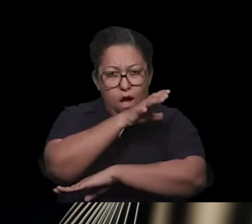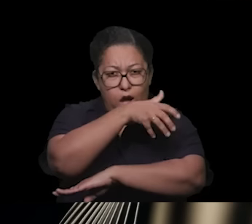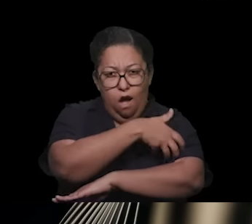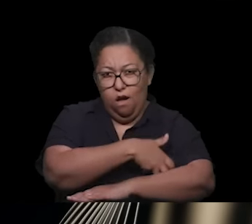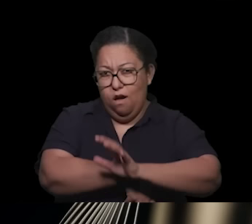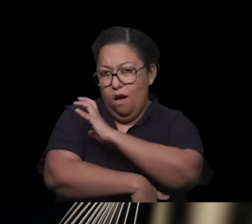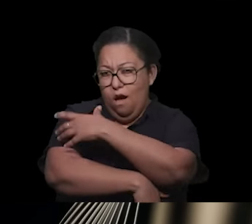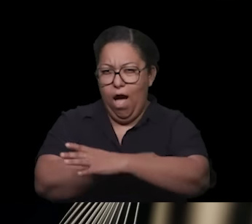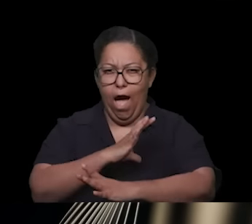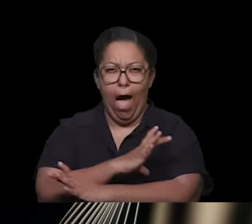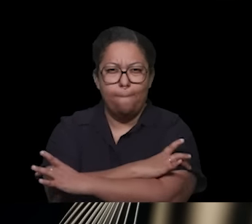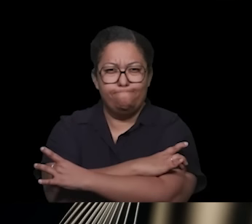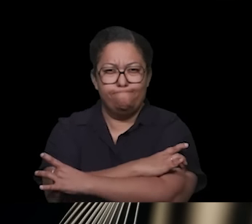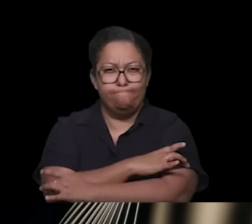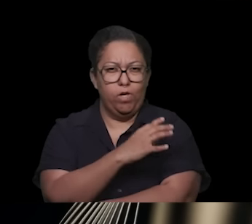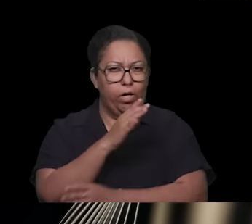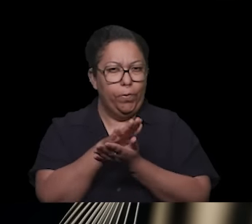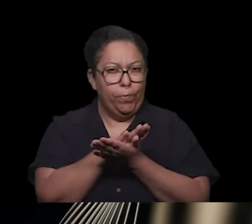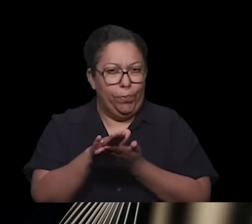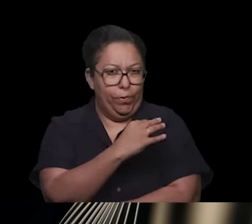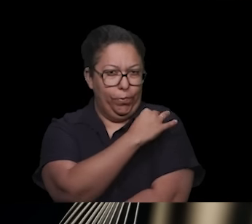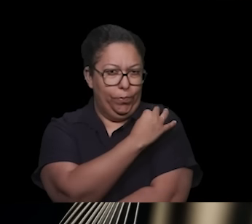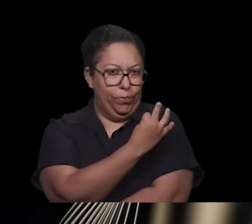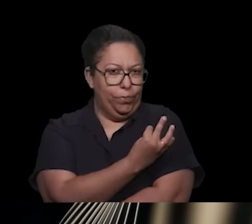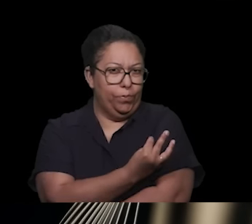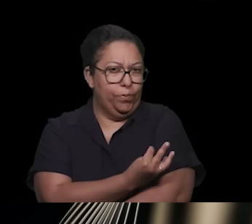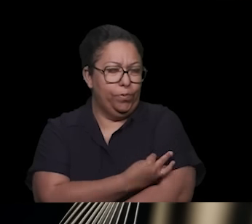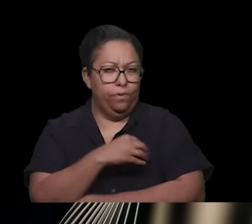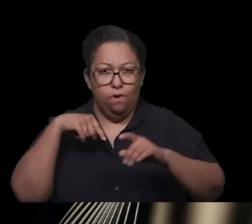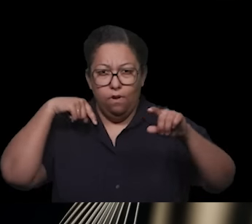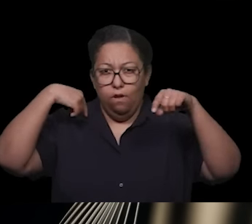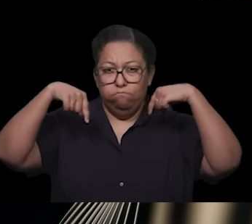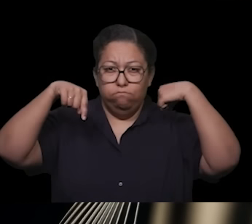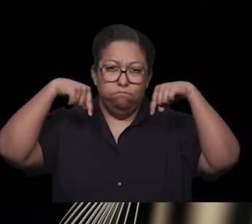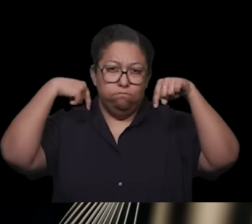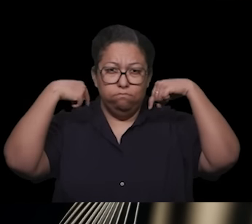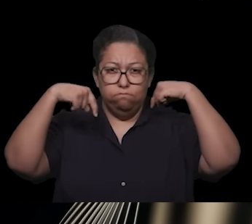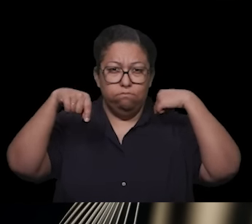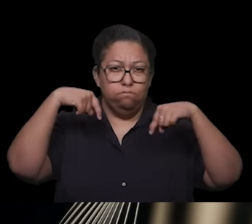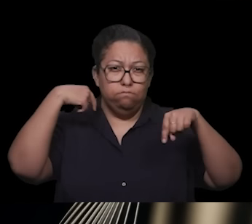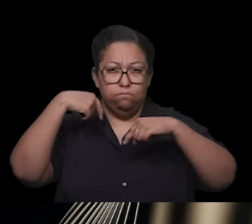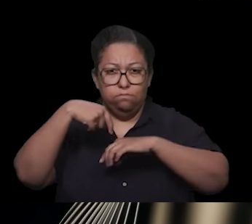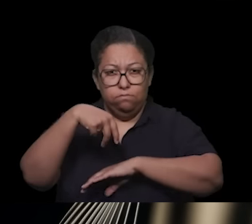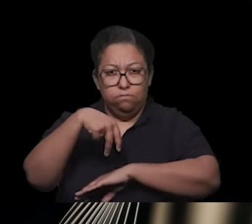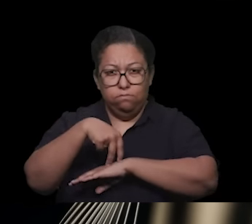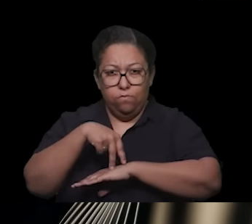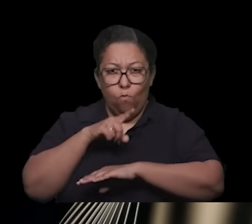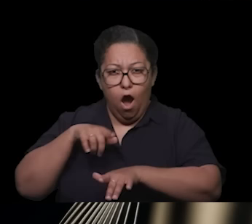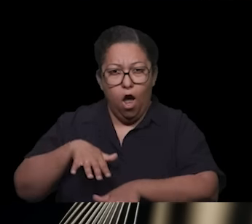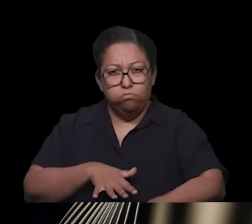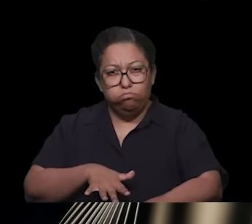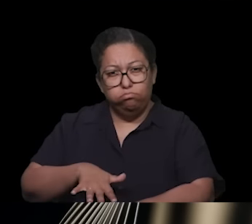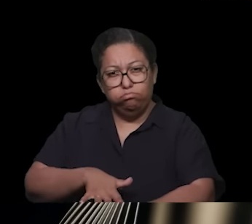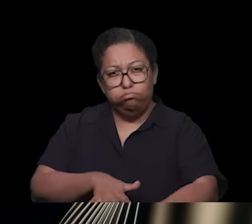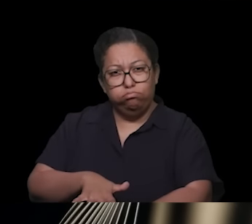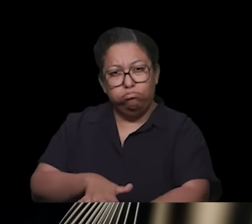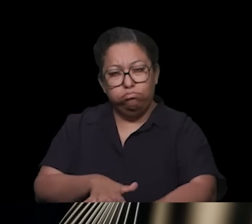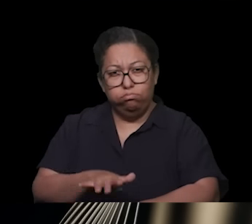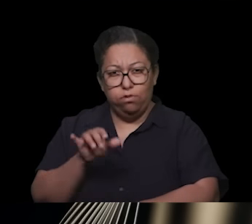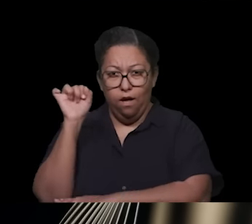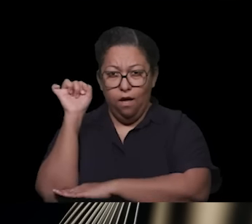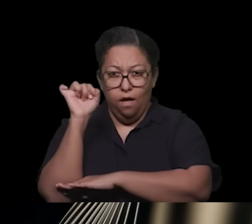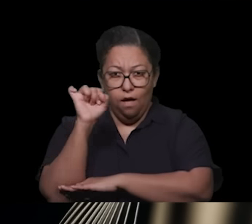The puffy shoulders of her dress constrict around the arms in neat, cascading pleats. Earrings dangle around her pale neck. A river swirls far below